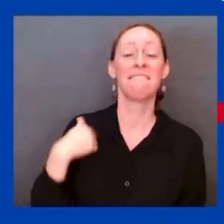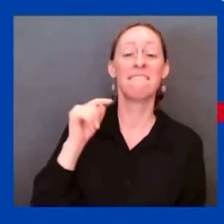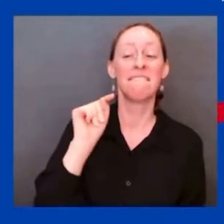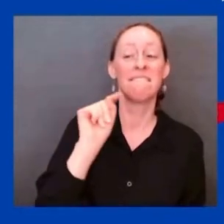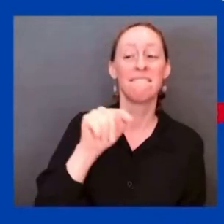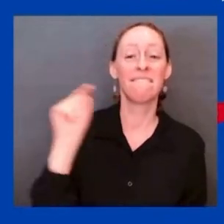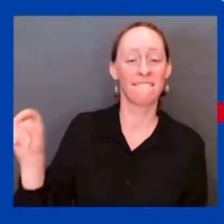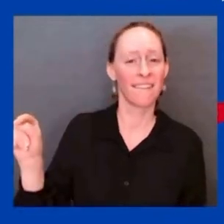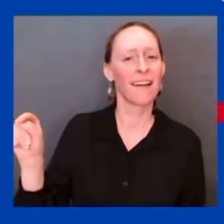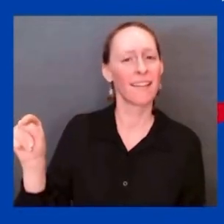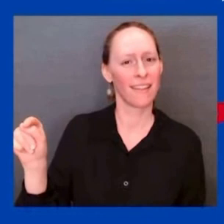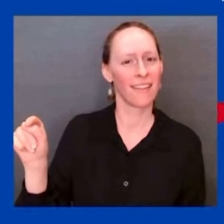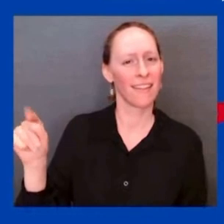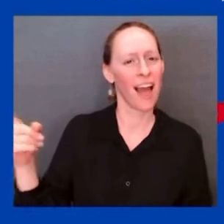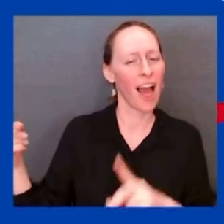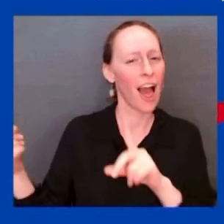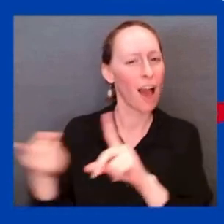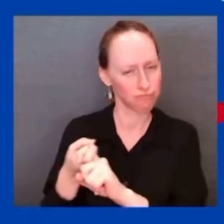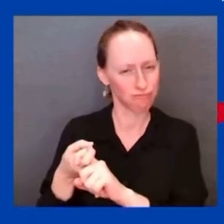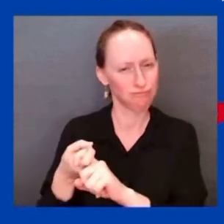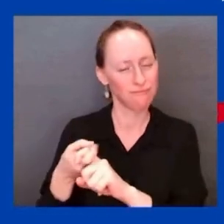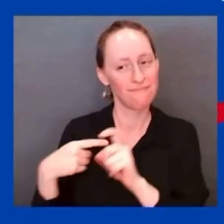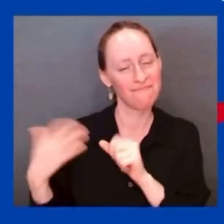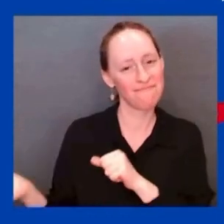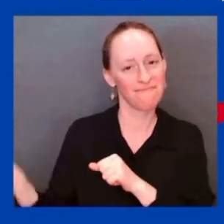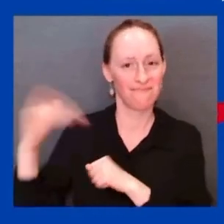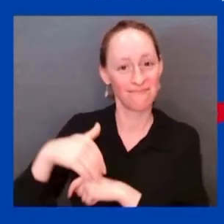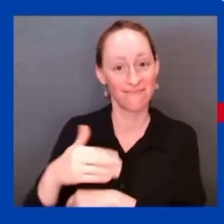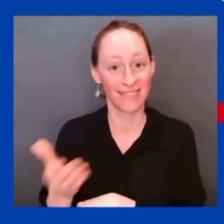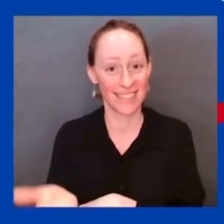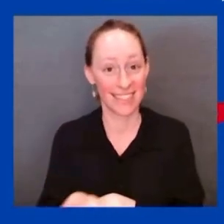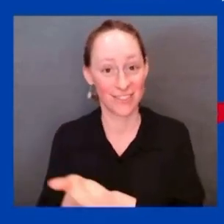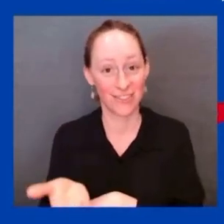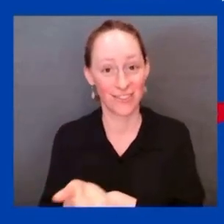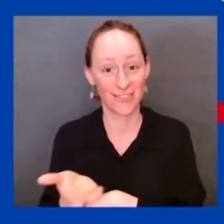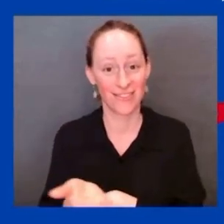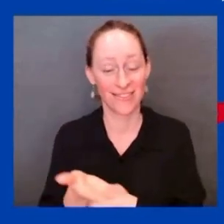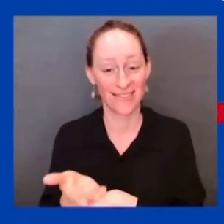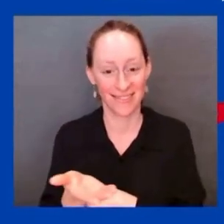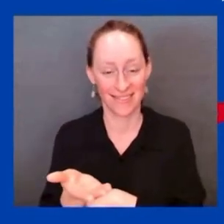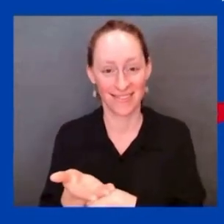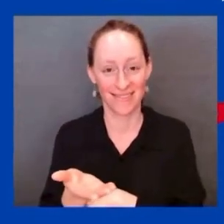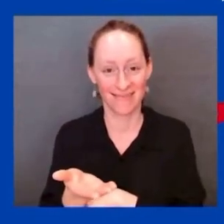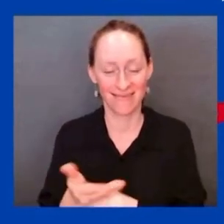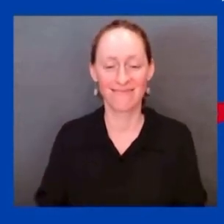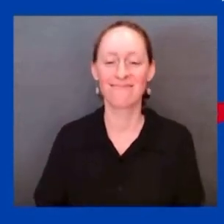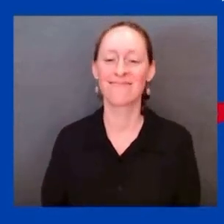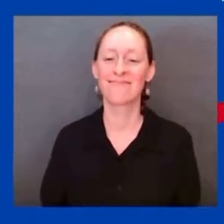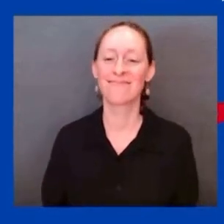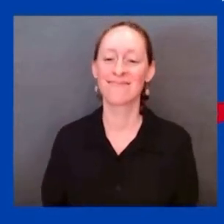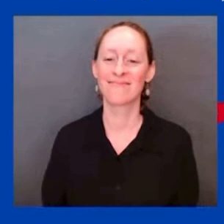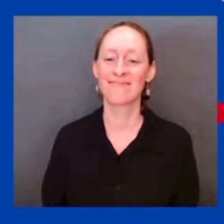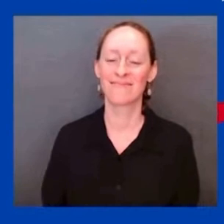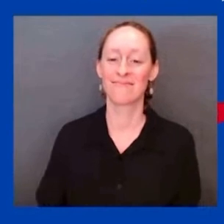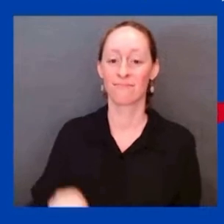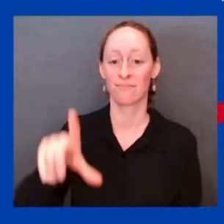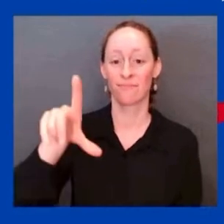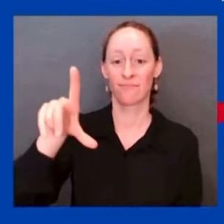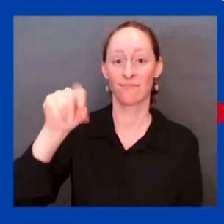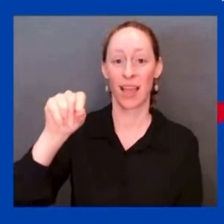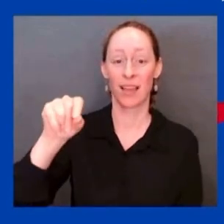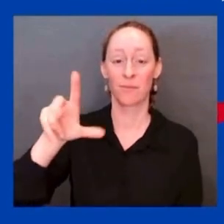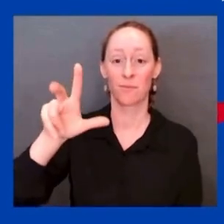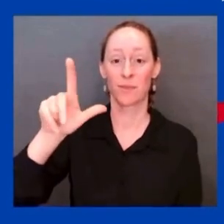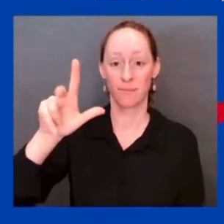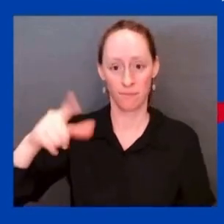NEA delegates to the 2023 Representative Assembly to share with